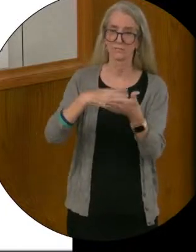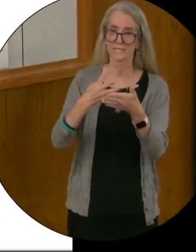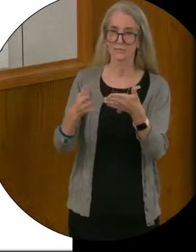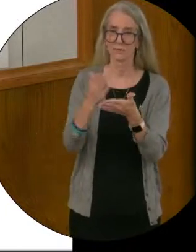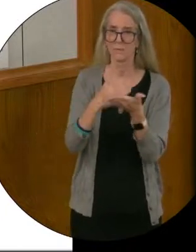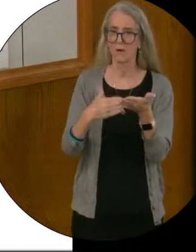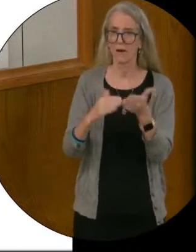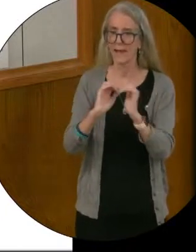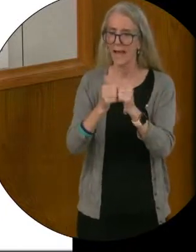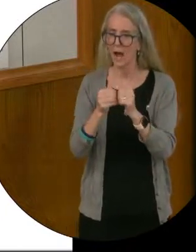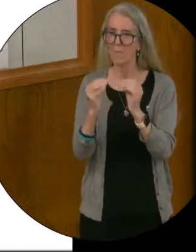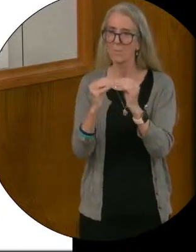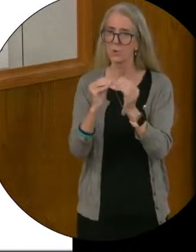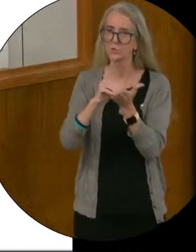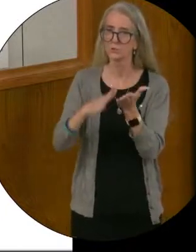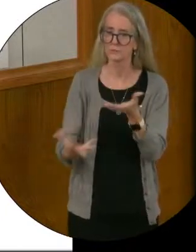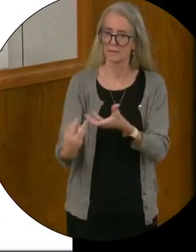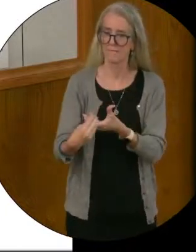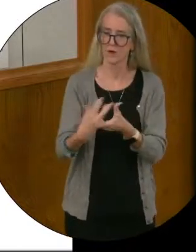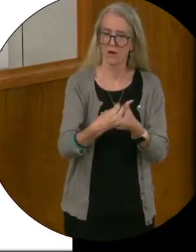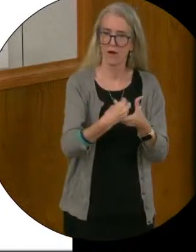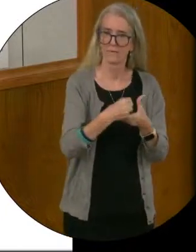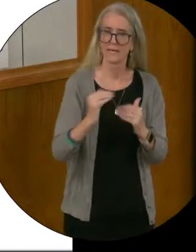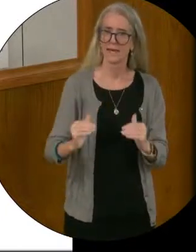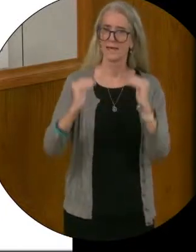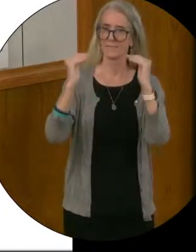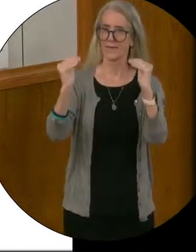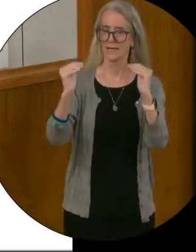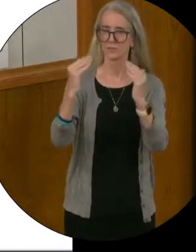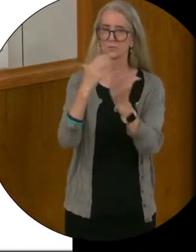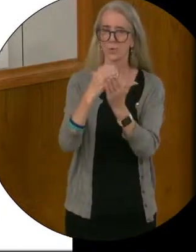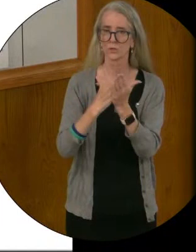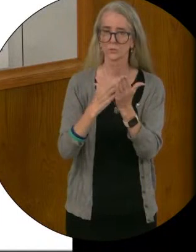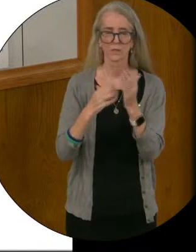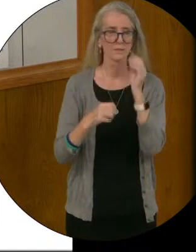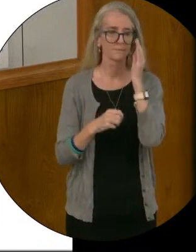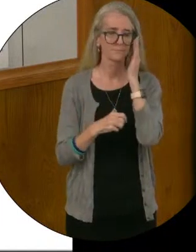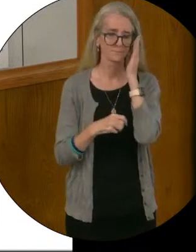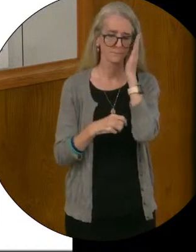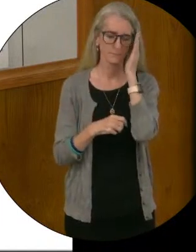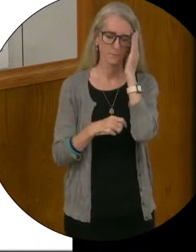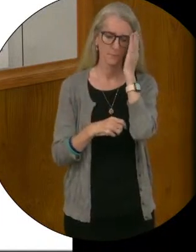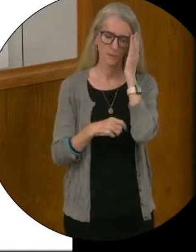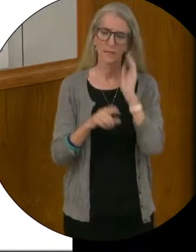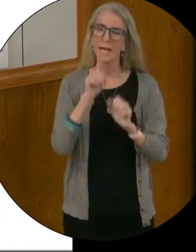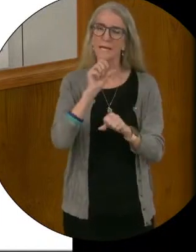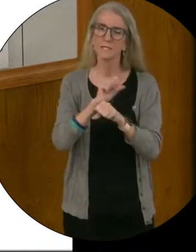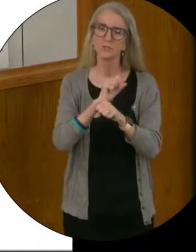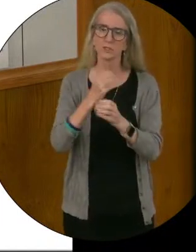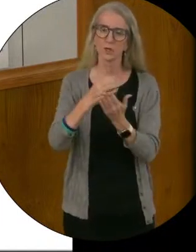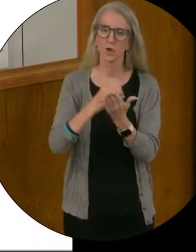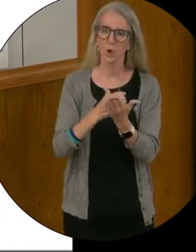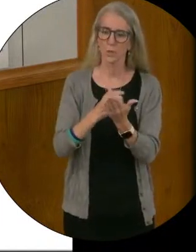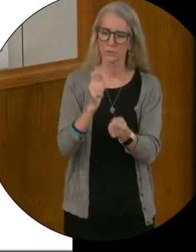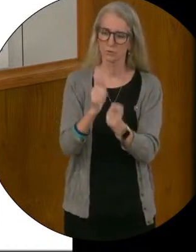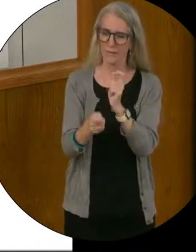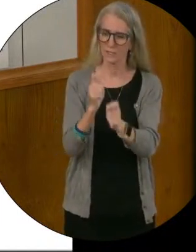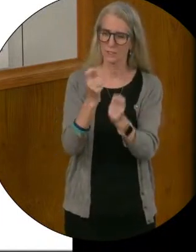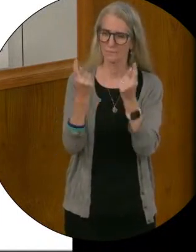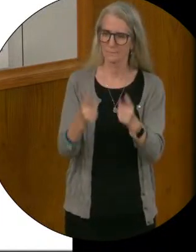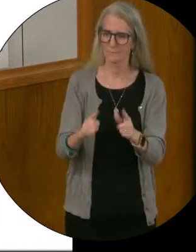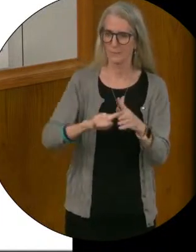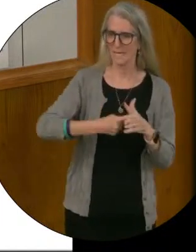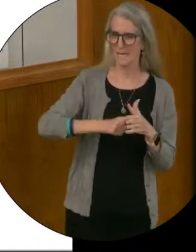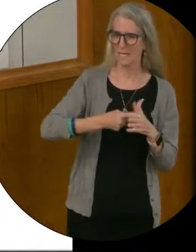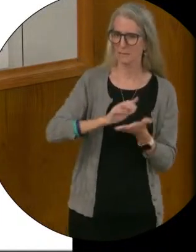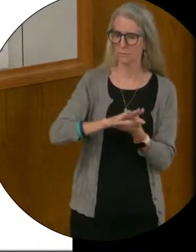students in that advanced level coursework. And then ensure course enrollment corrections are made by the start of the school year.